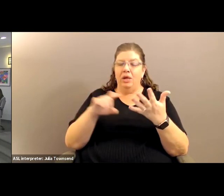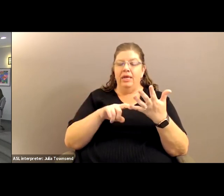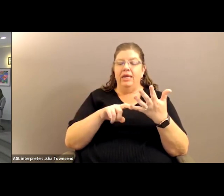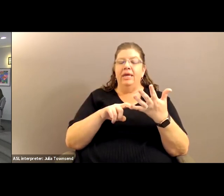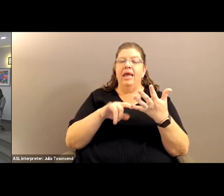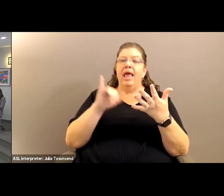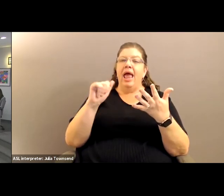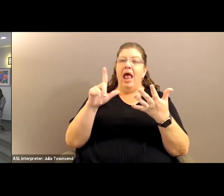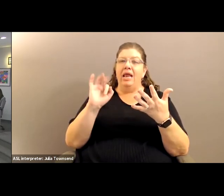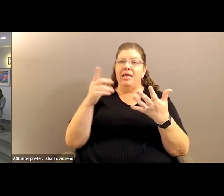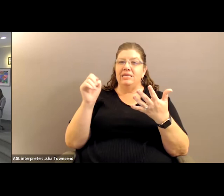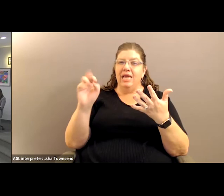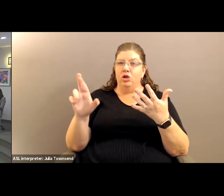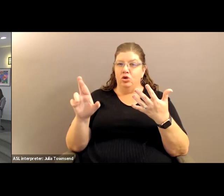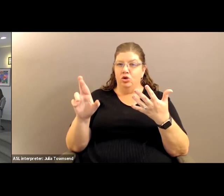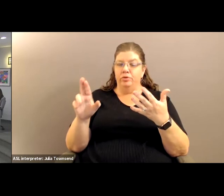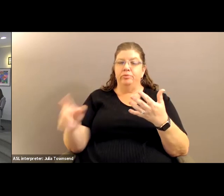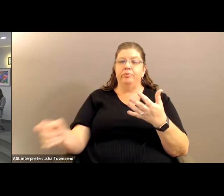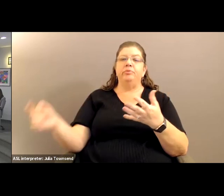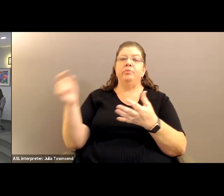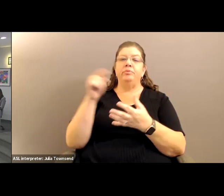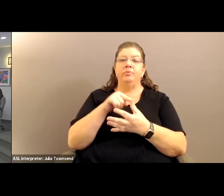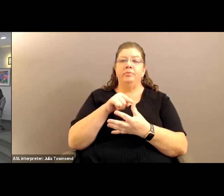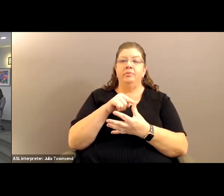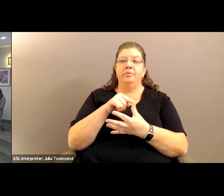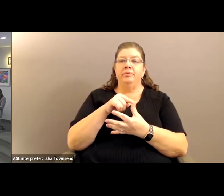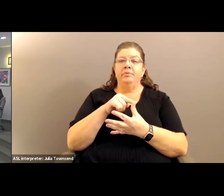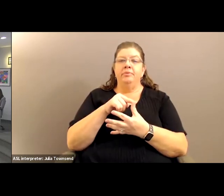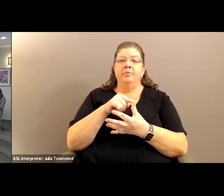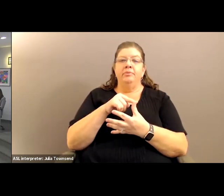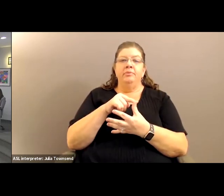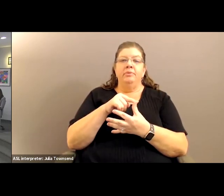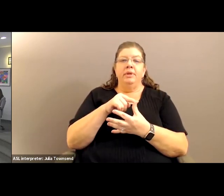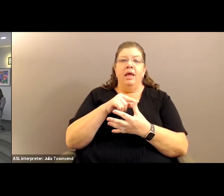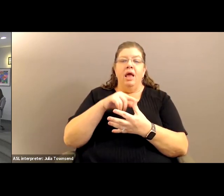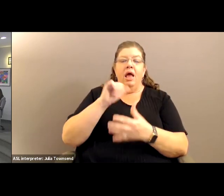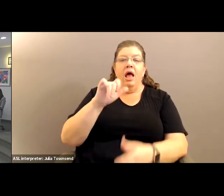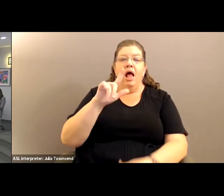hemel i will start with alithea tyner